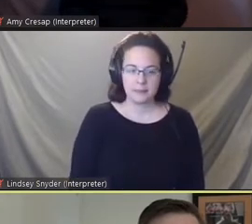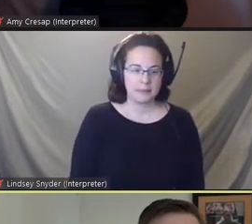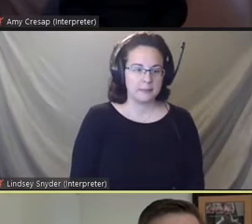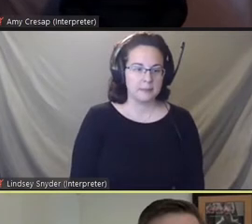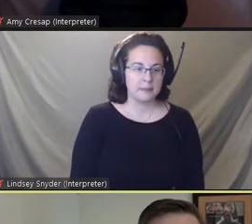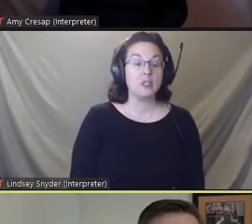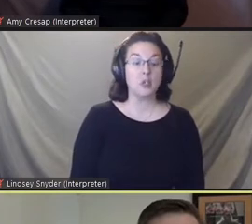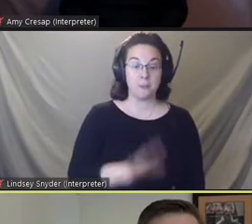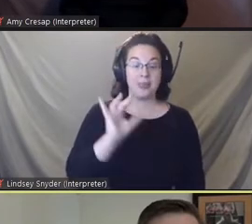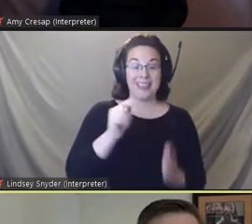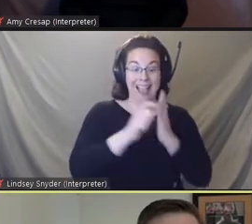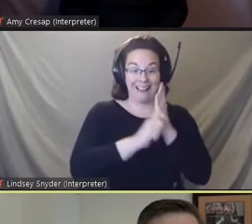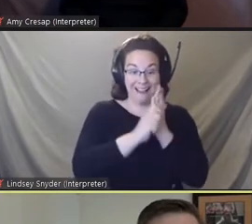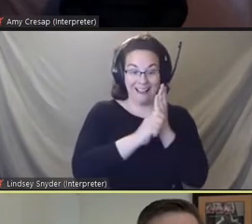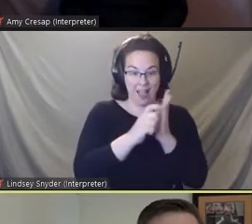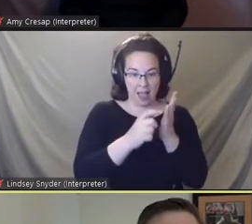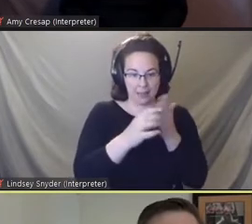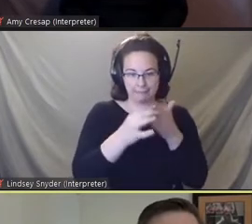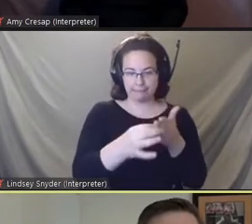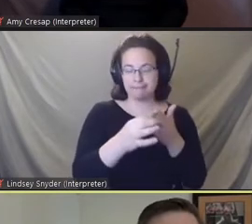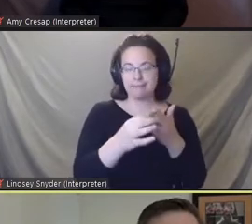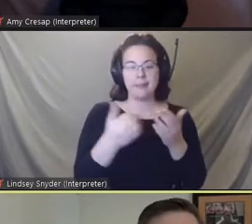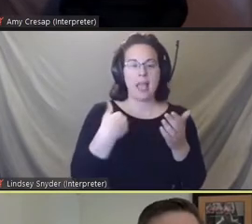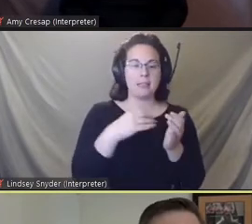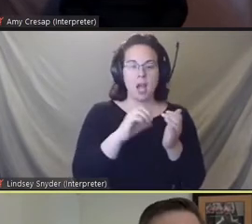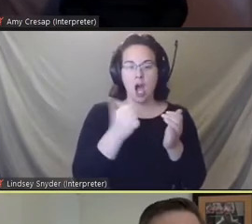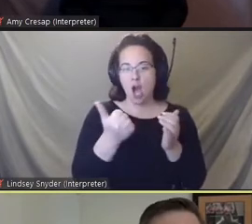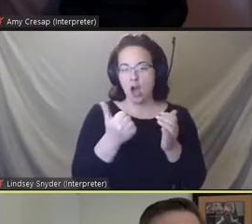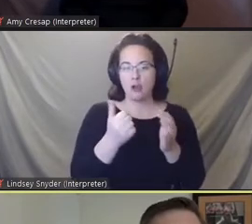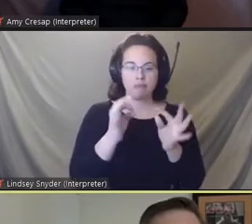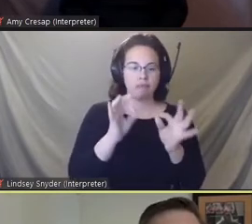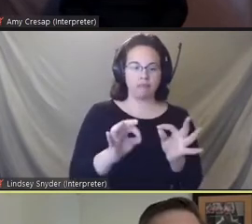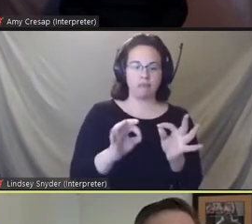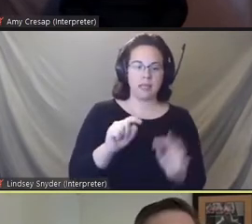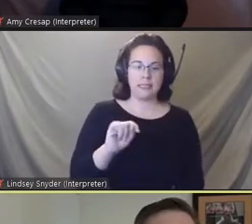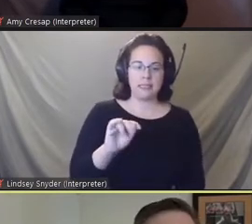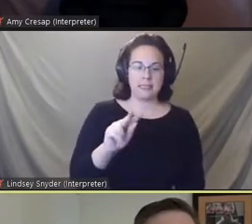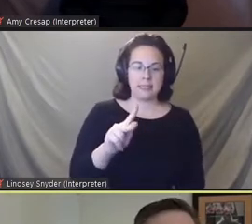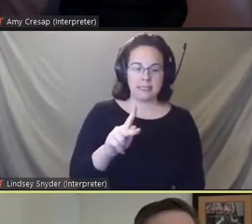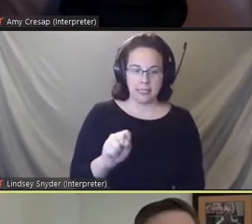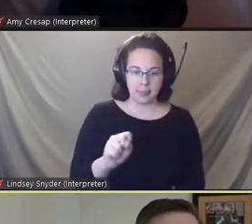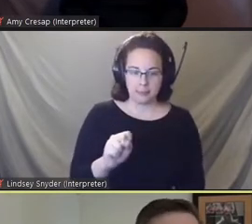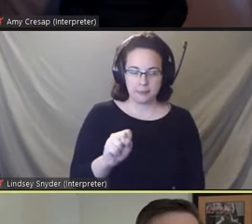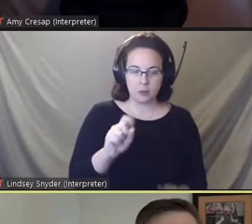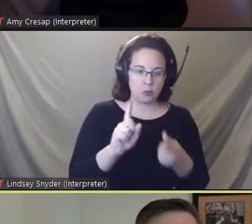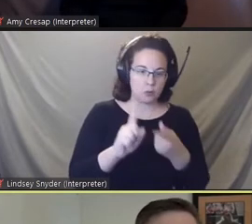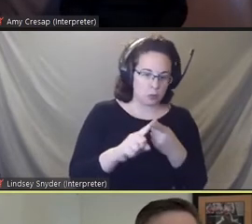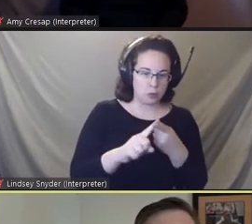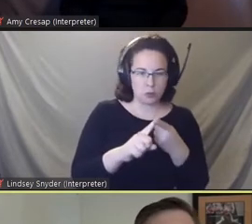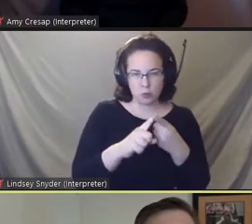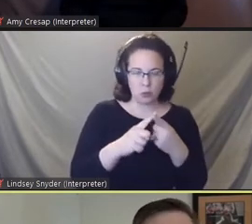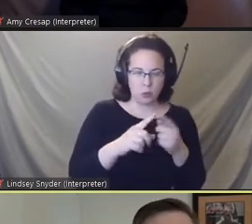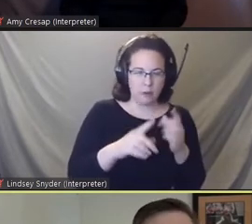The guide also contains other useful tips to spot and identify contact tracing